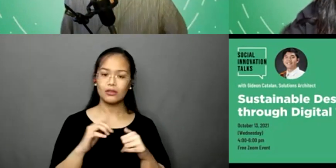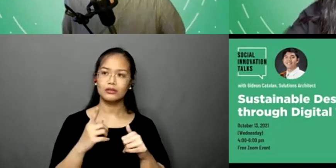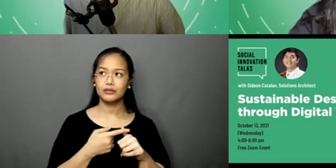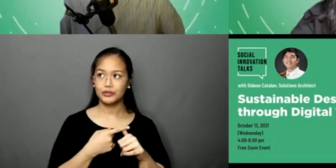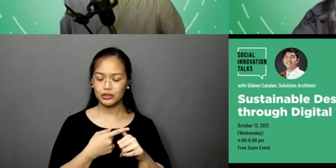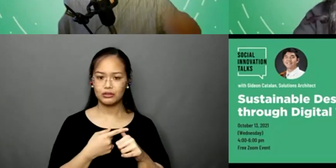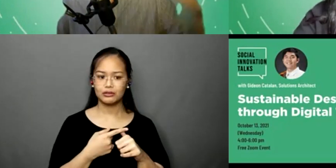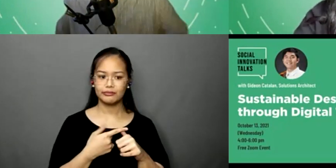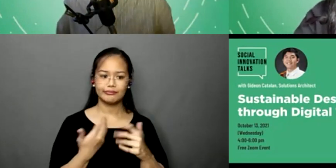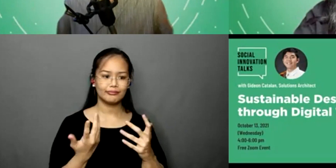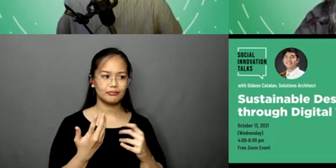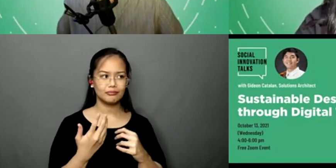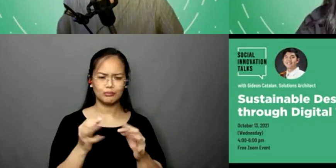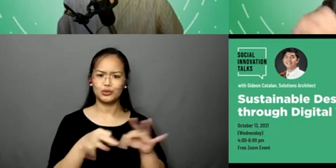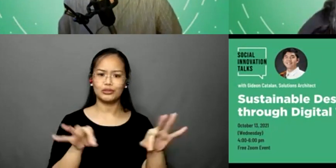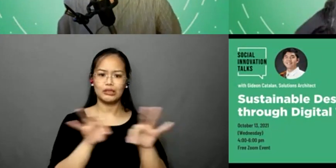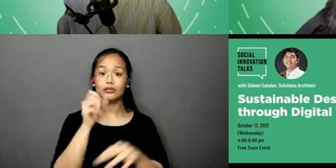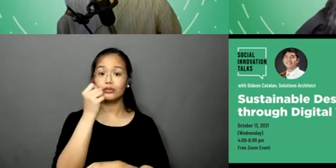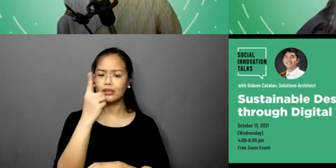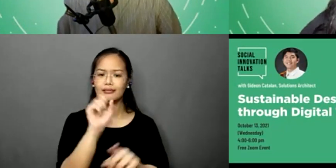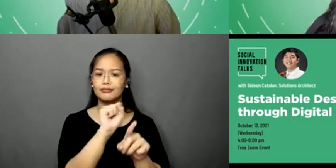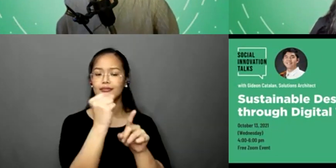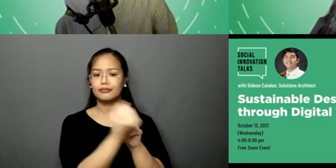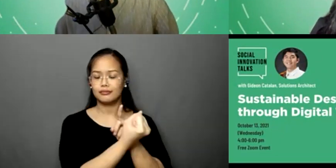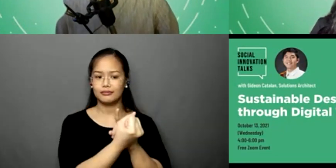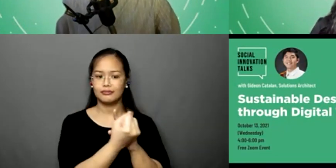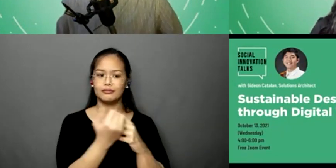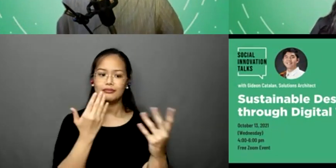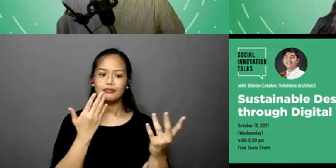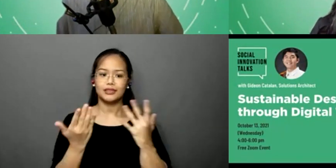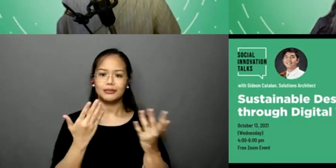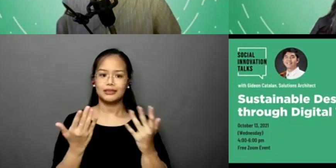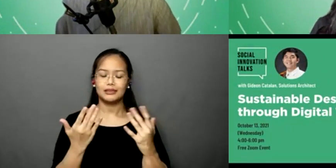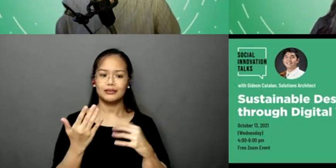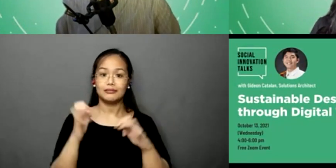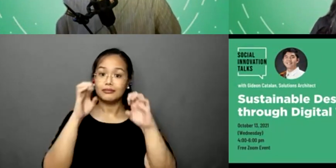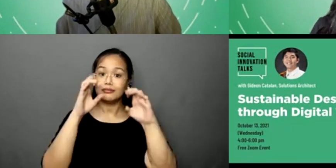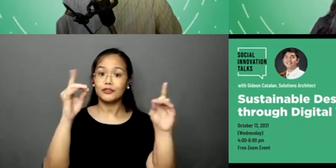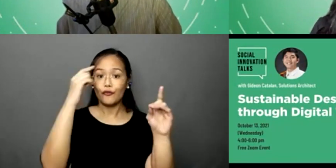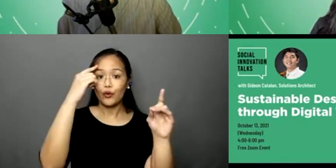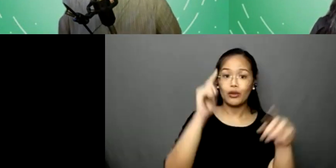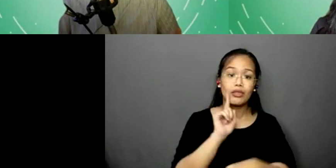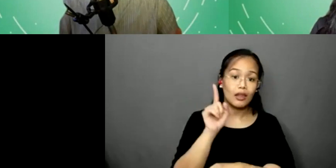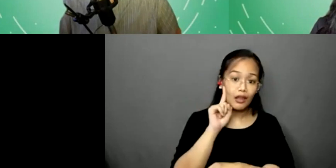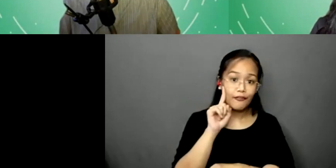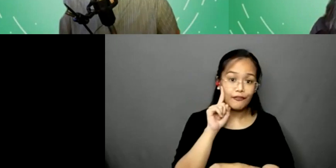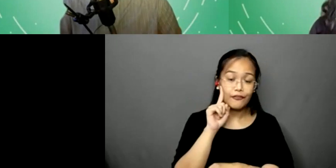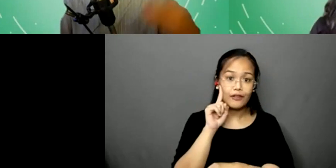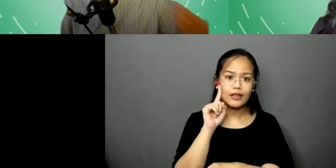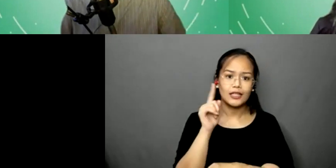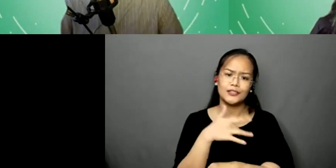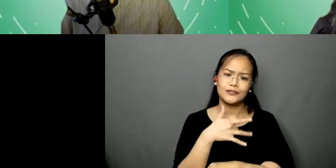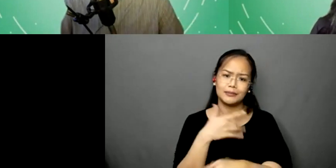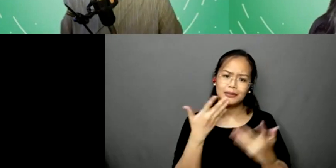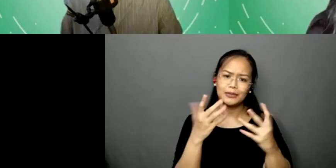with anything, it's important to understand situation. So I would have to say education of the deaf, I feel like is something I would